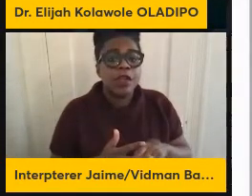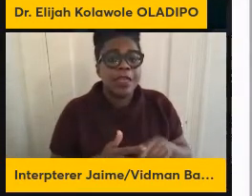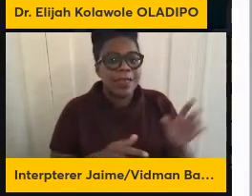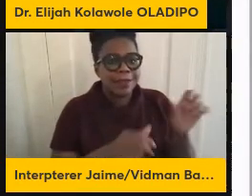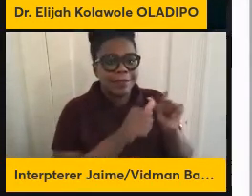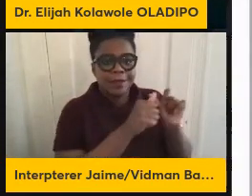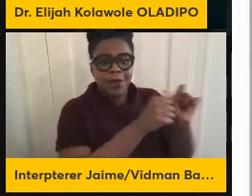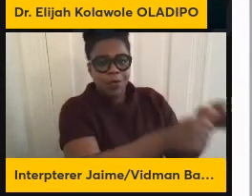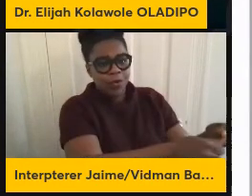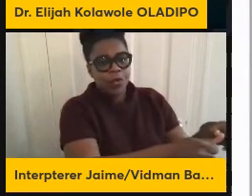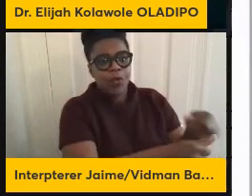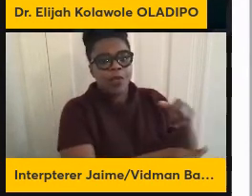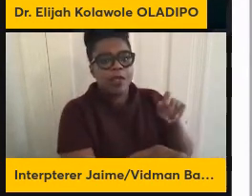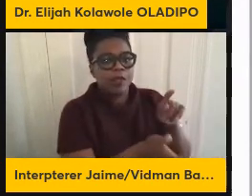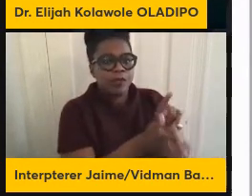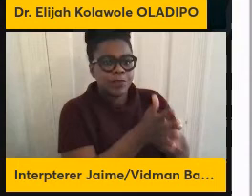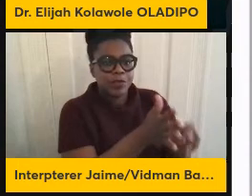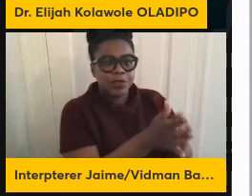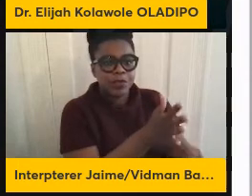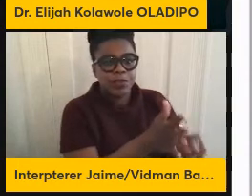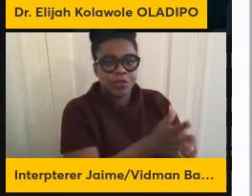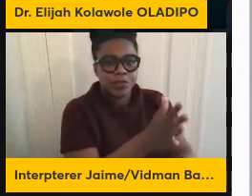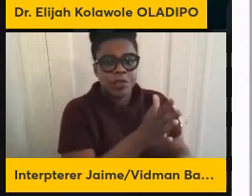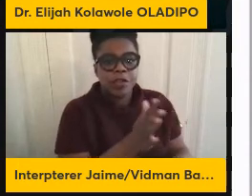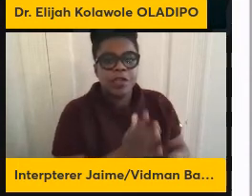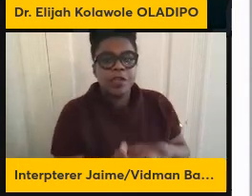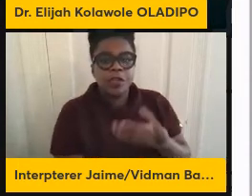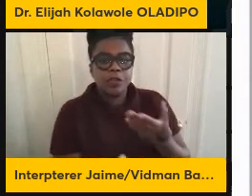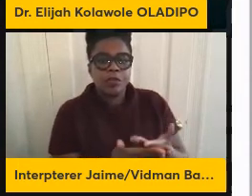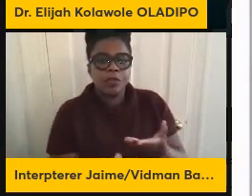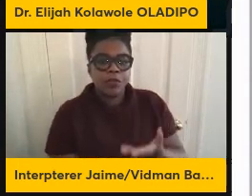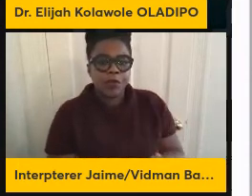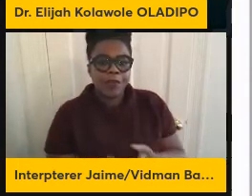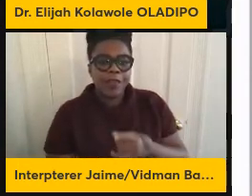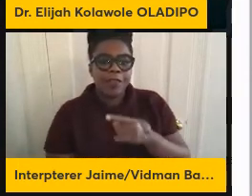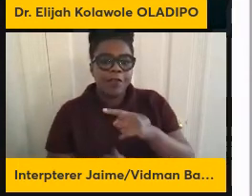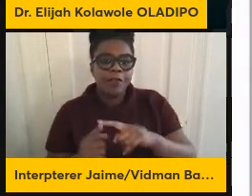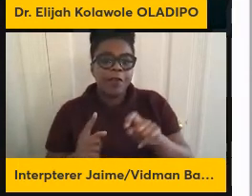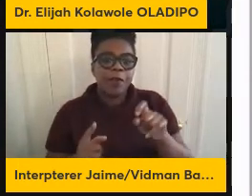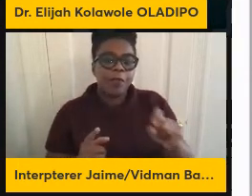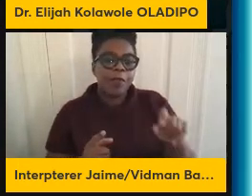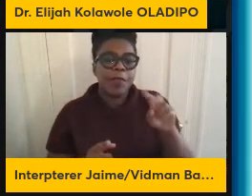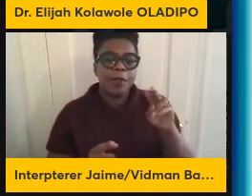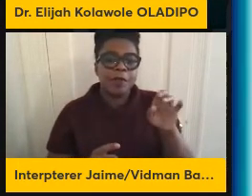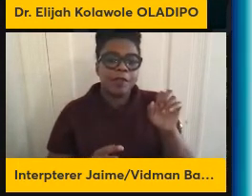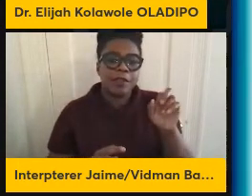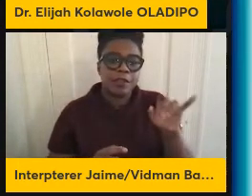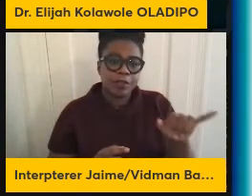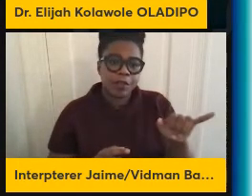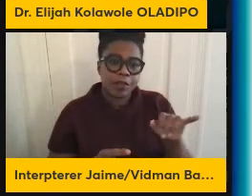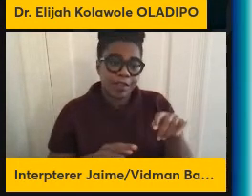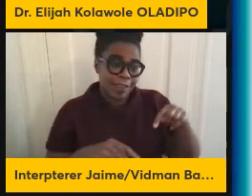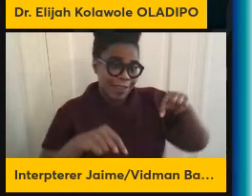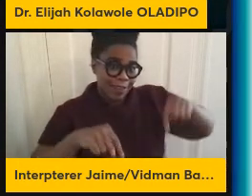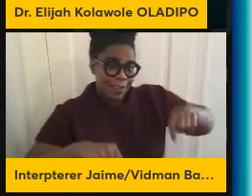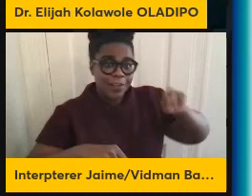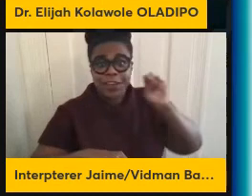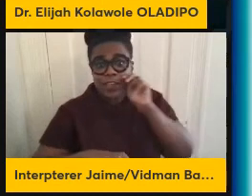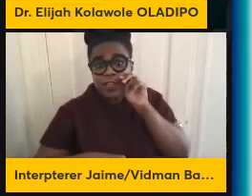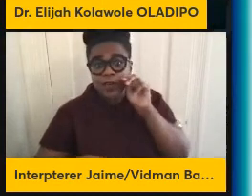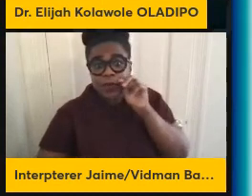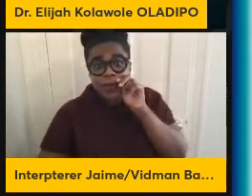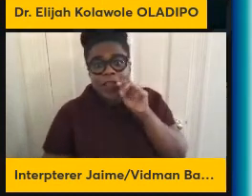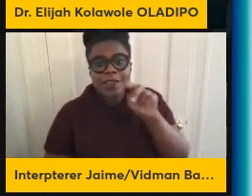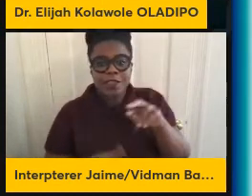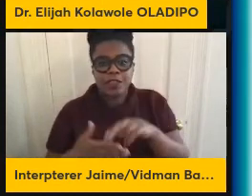study. It's just ethical approval that was gotten from Ministry of Health in Oyo State, Nigeria here. And this is one of the